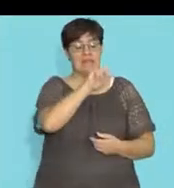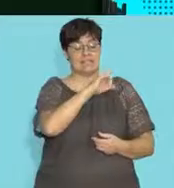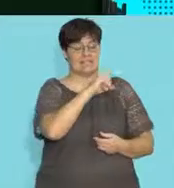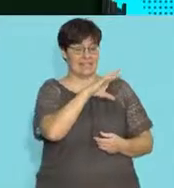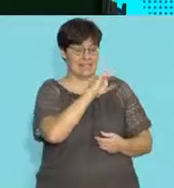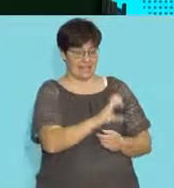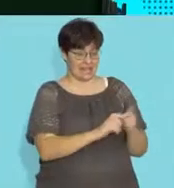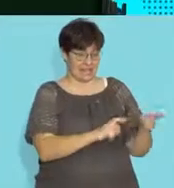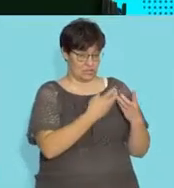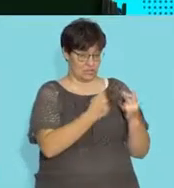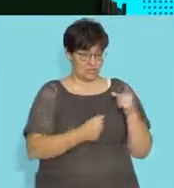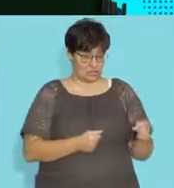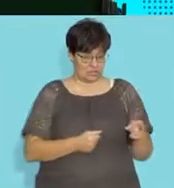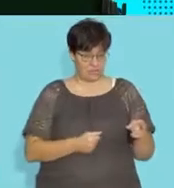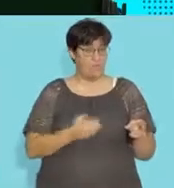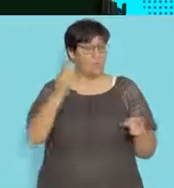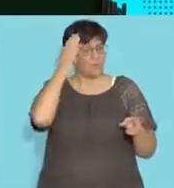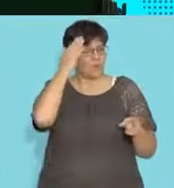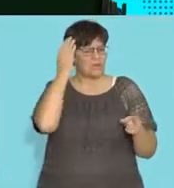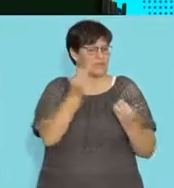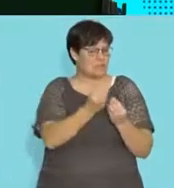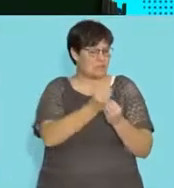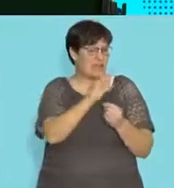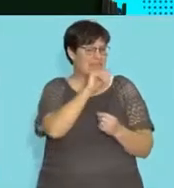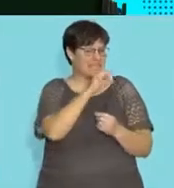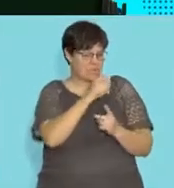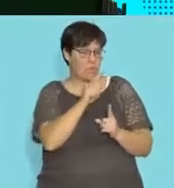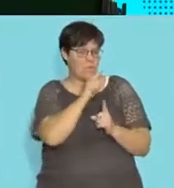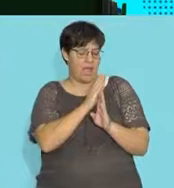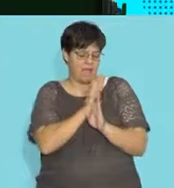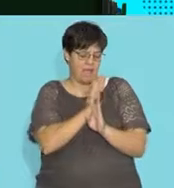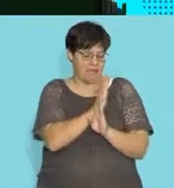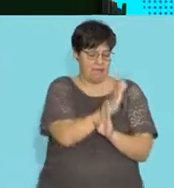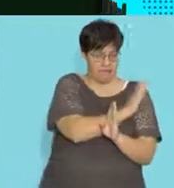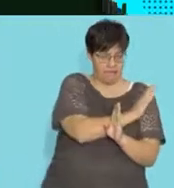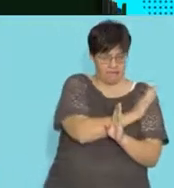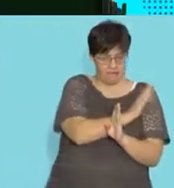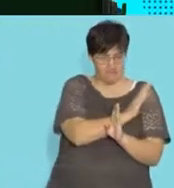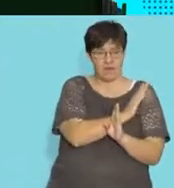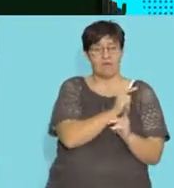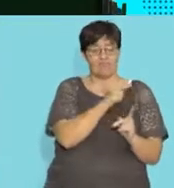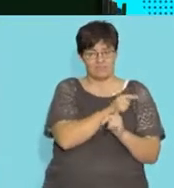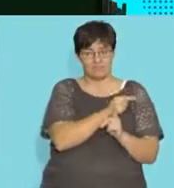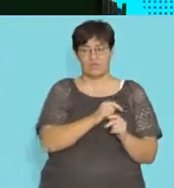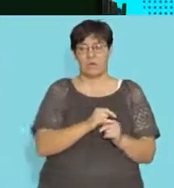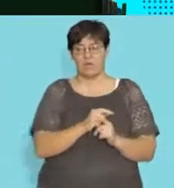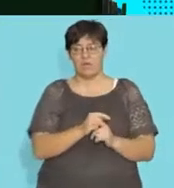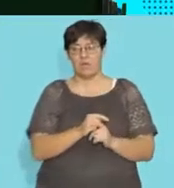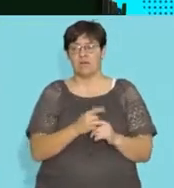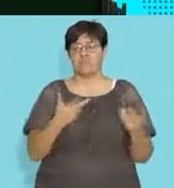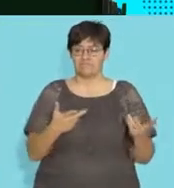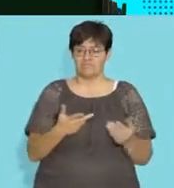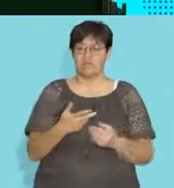solution, you know that we know something is acidic because of the hydronium ion concentration or